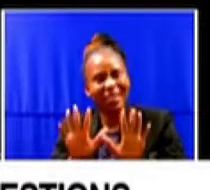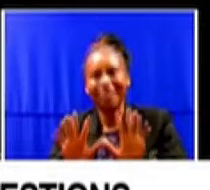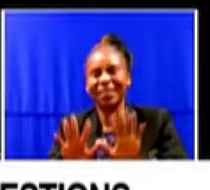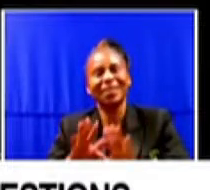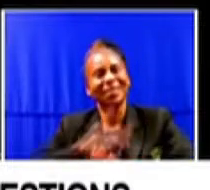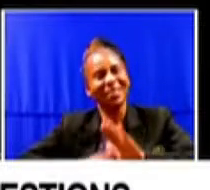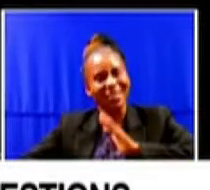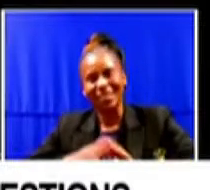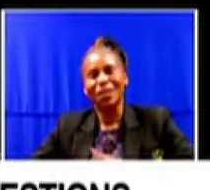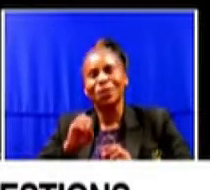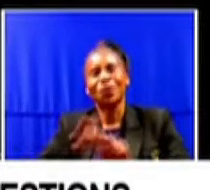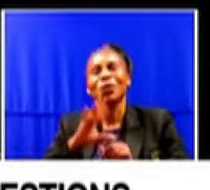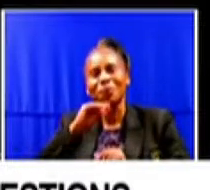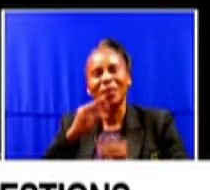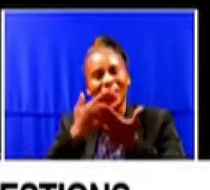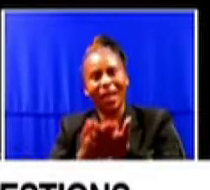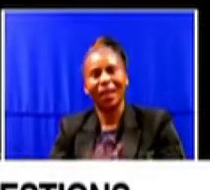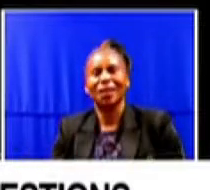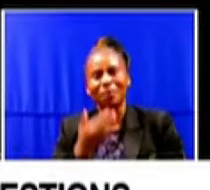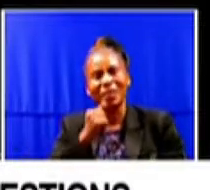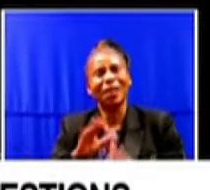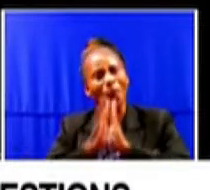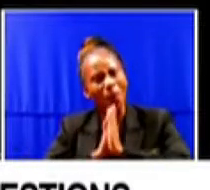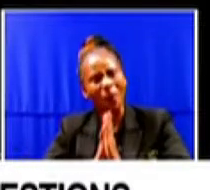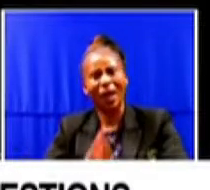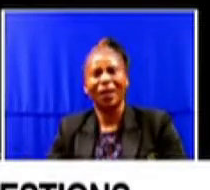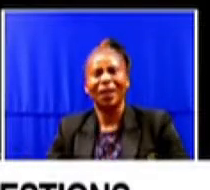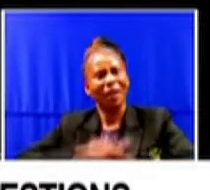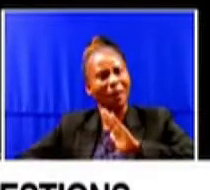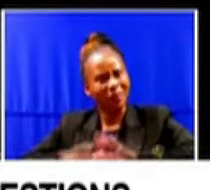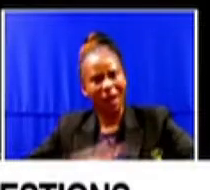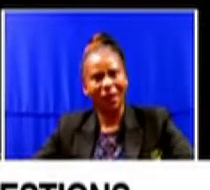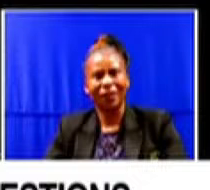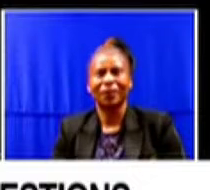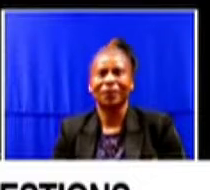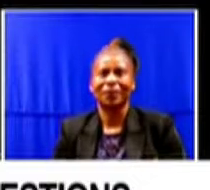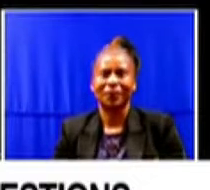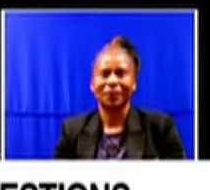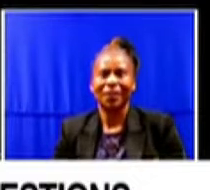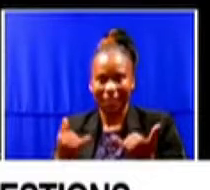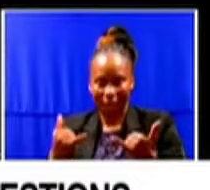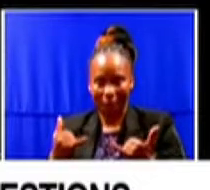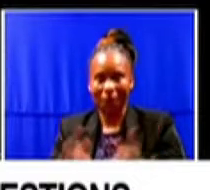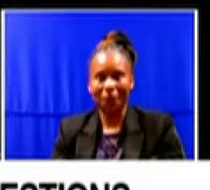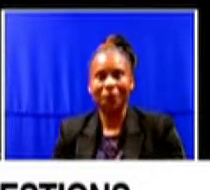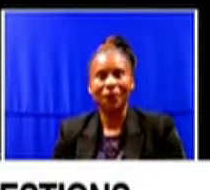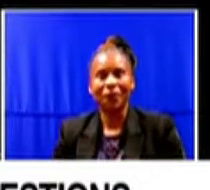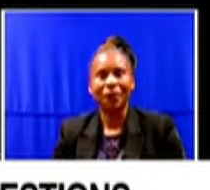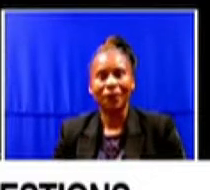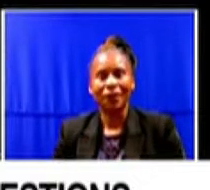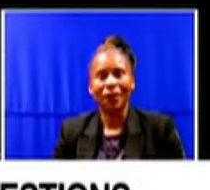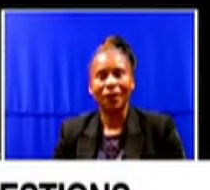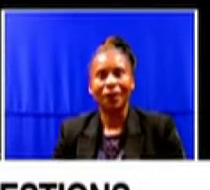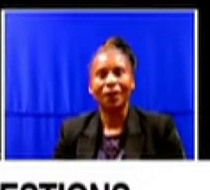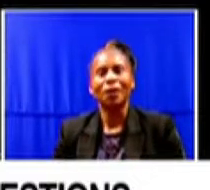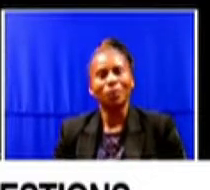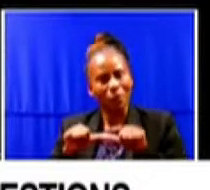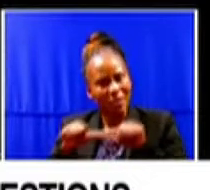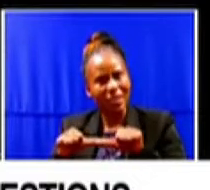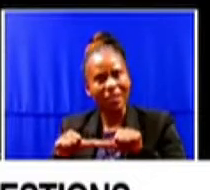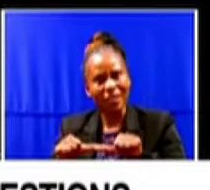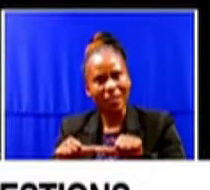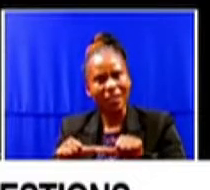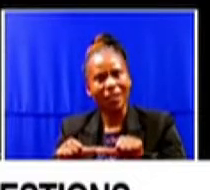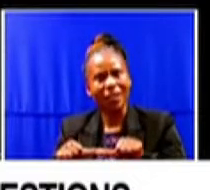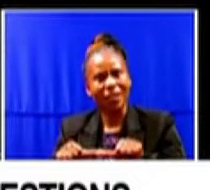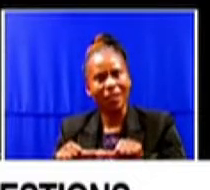Please, all right. Just calm down. I'm with you. Yeah, now. Can you be in order and proceed? These remarks